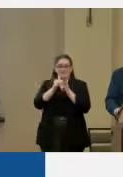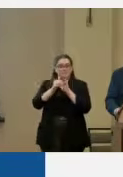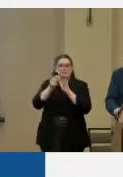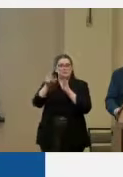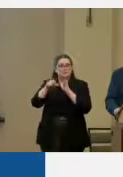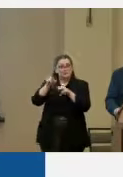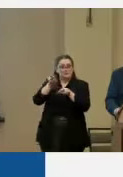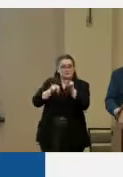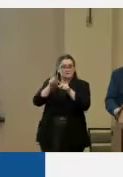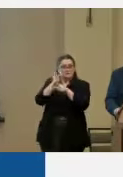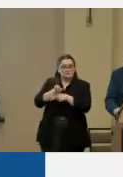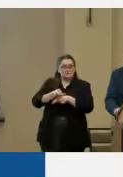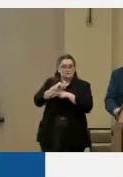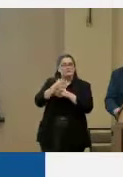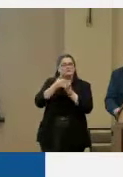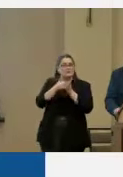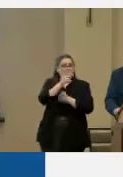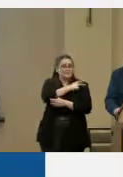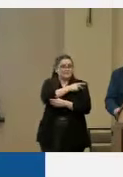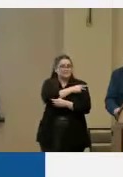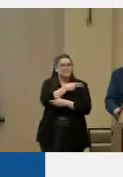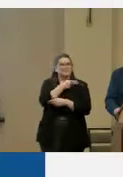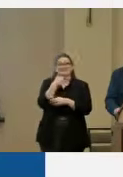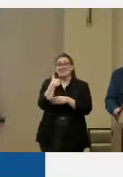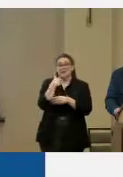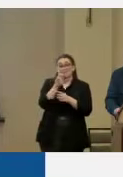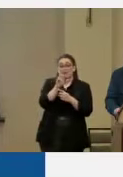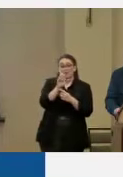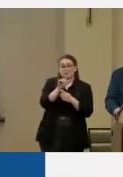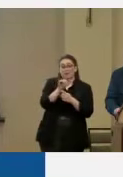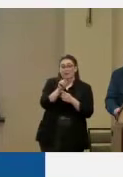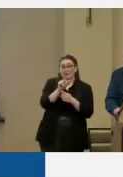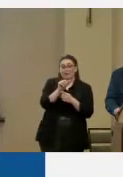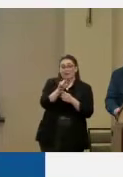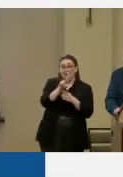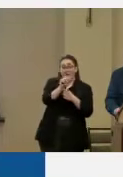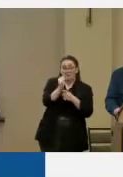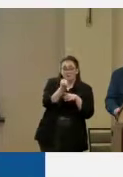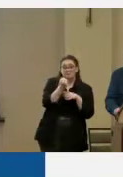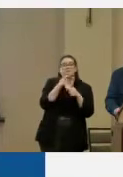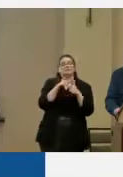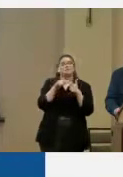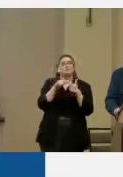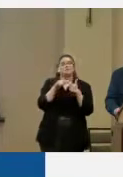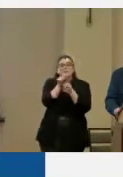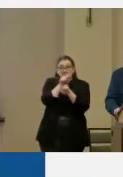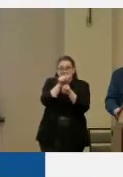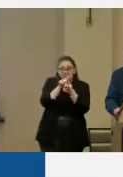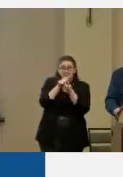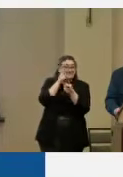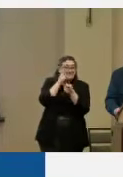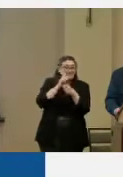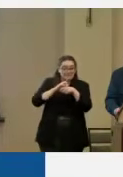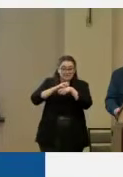really need to look at. Often these patients have Raynaud's, they have specific skin rash, they